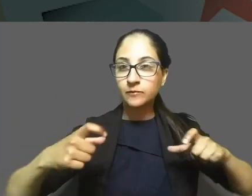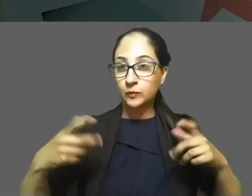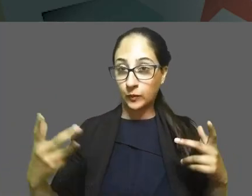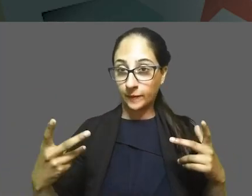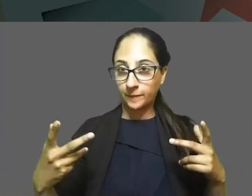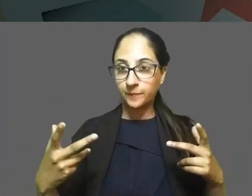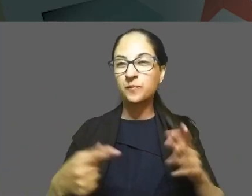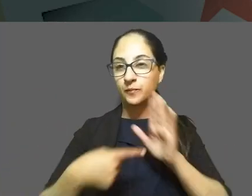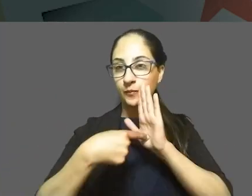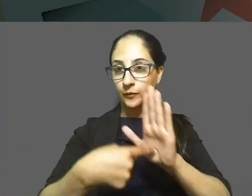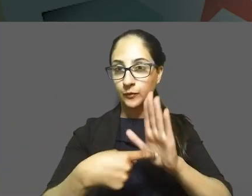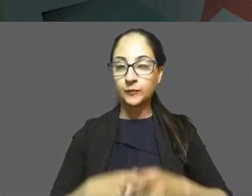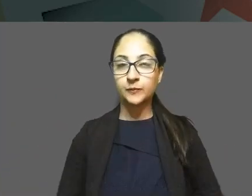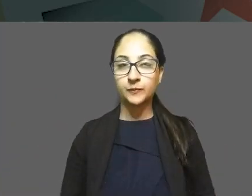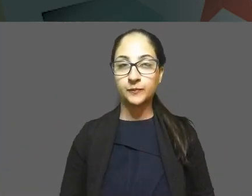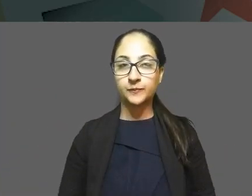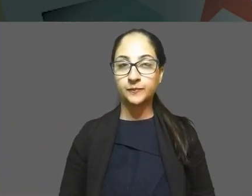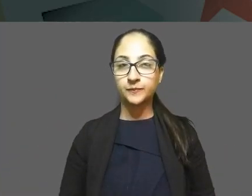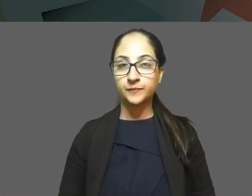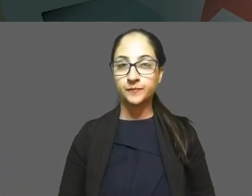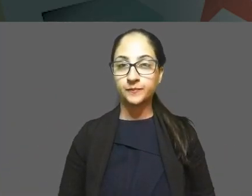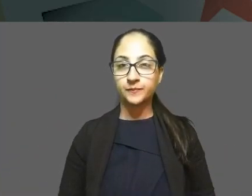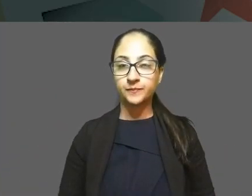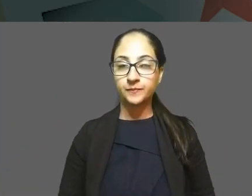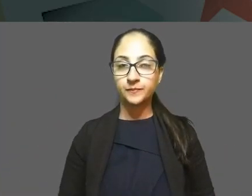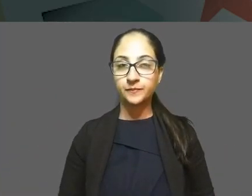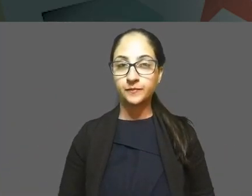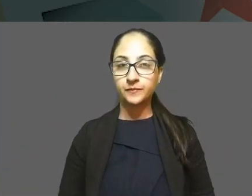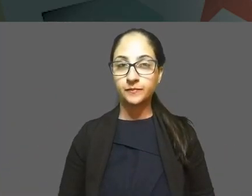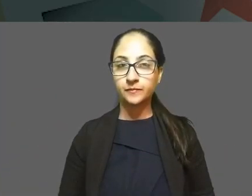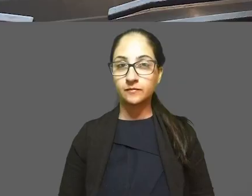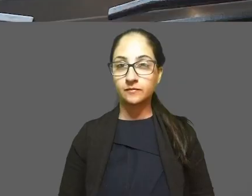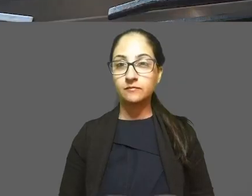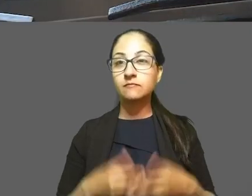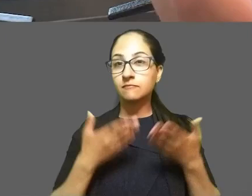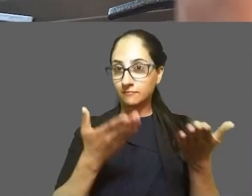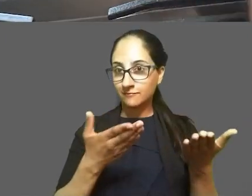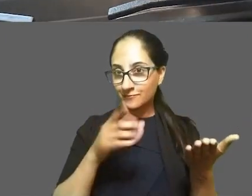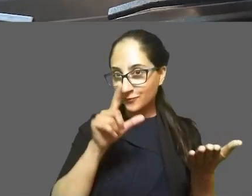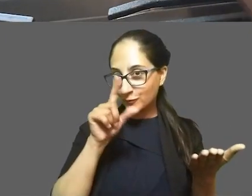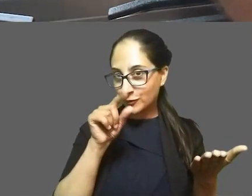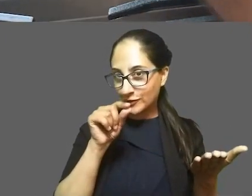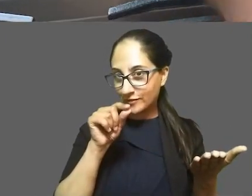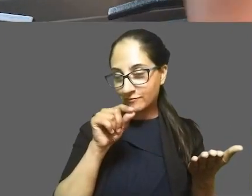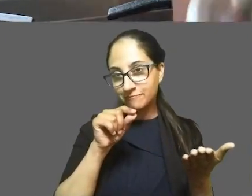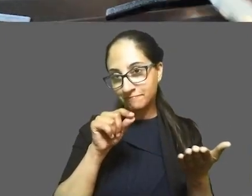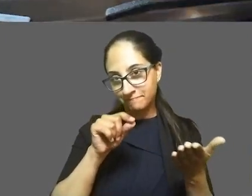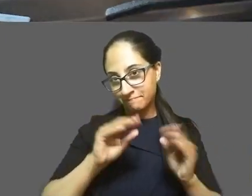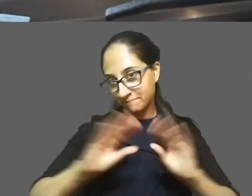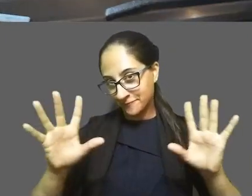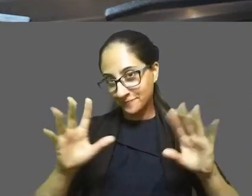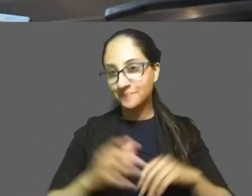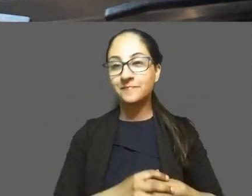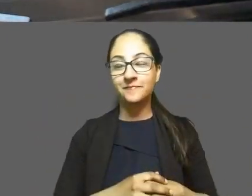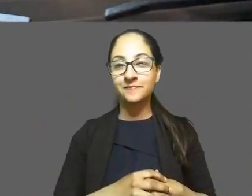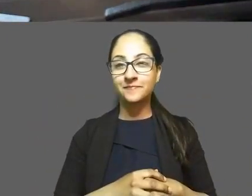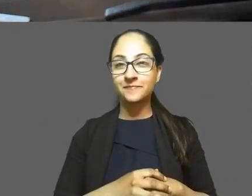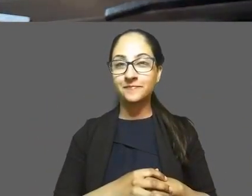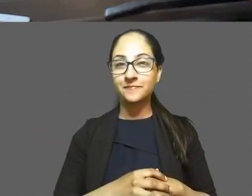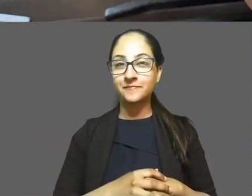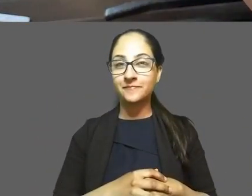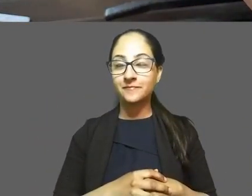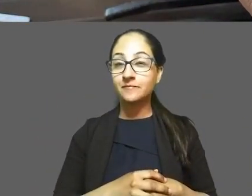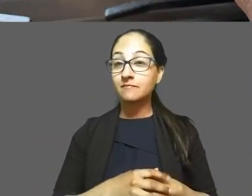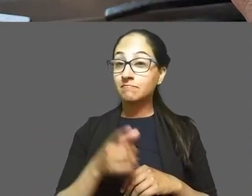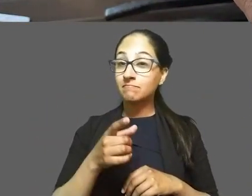that I can explain what we're going to be using today. So first and foremost, of course,